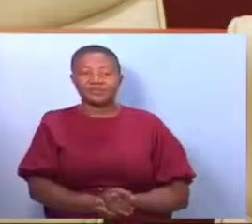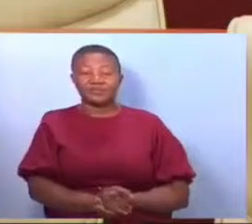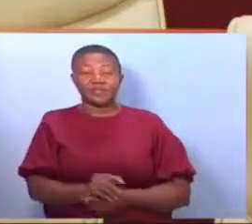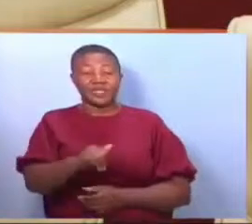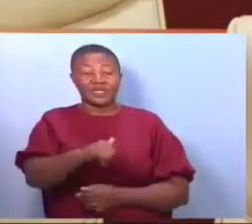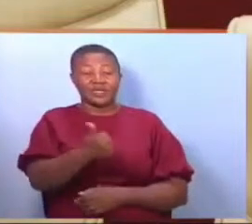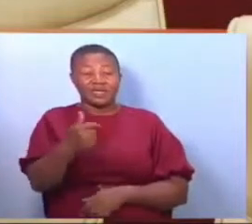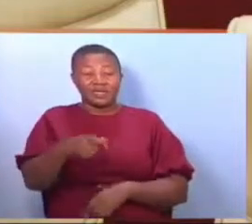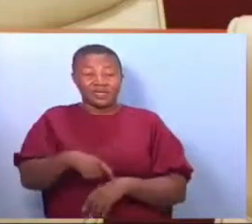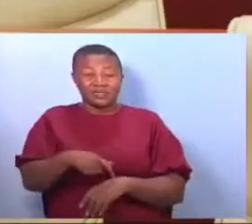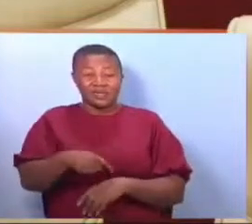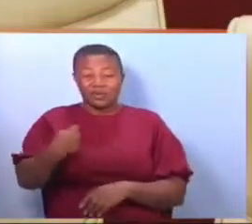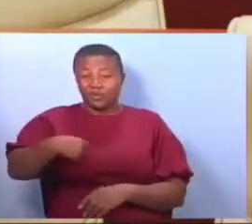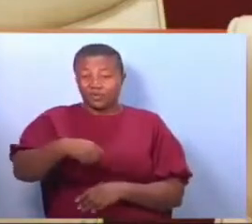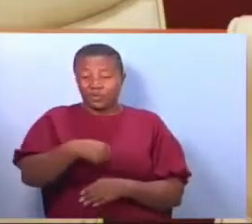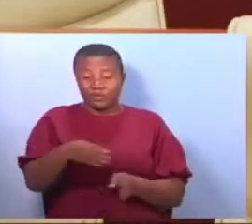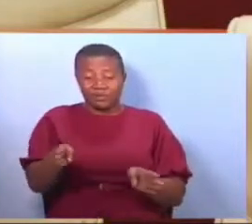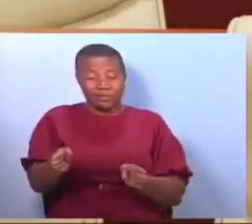anytime we met,